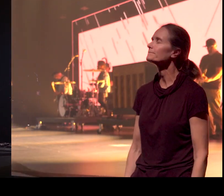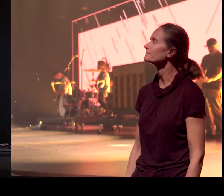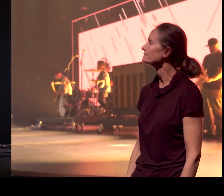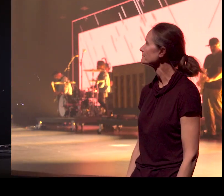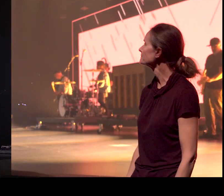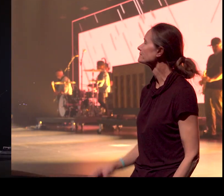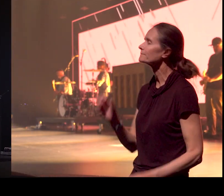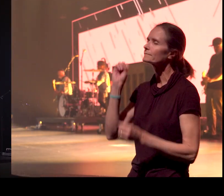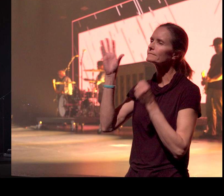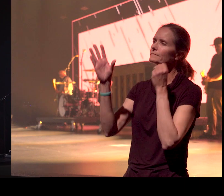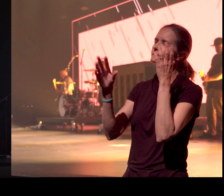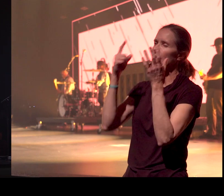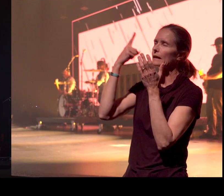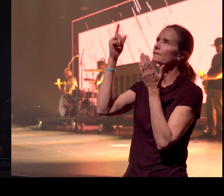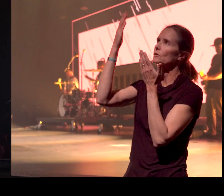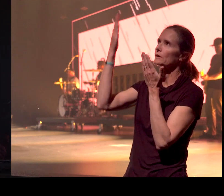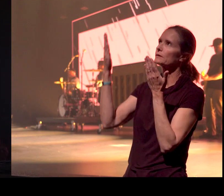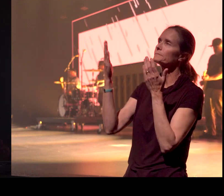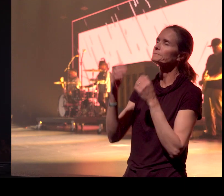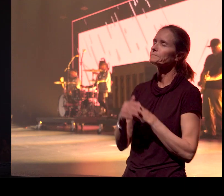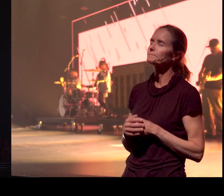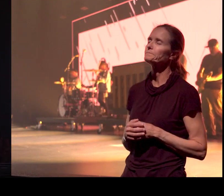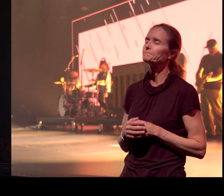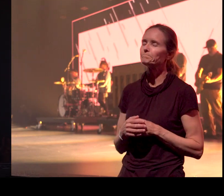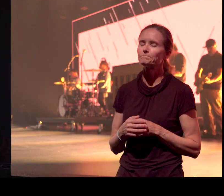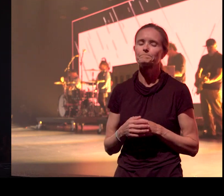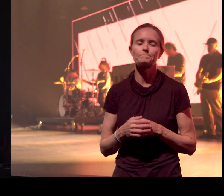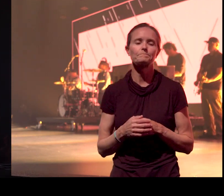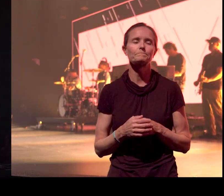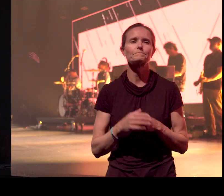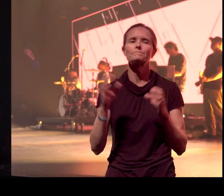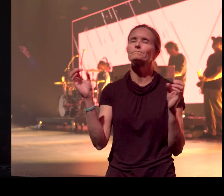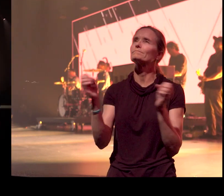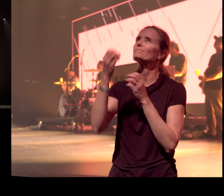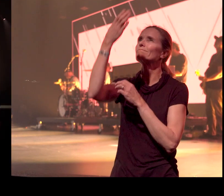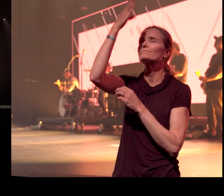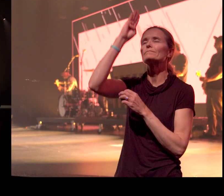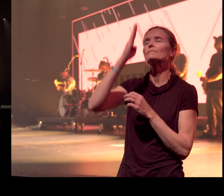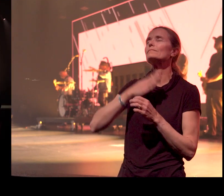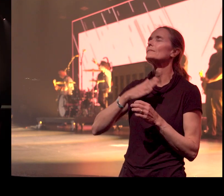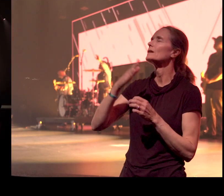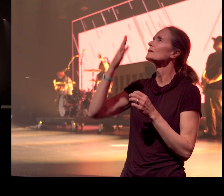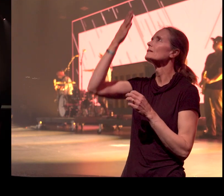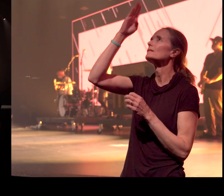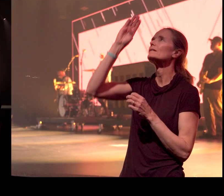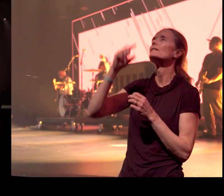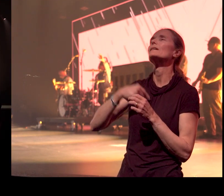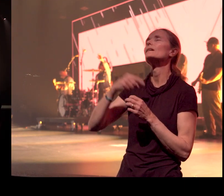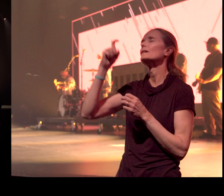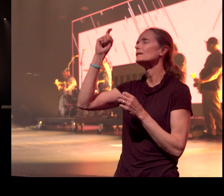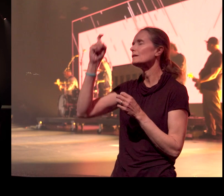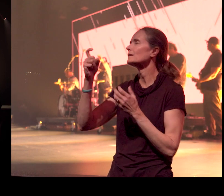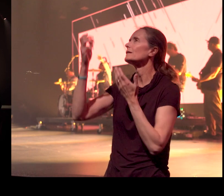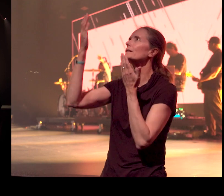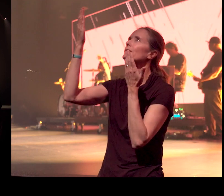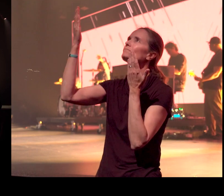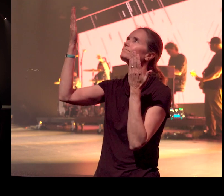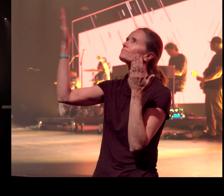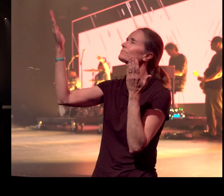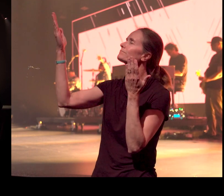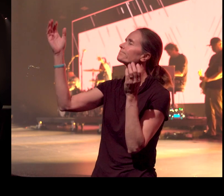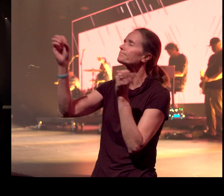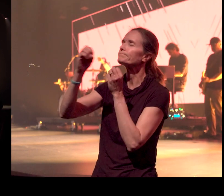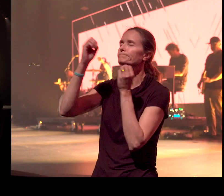do it. Let's sing this out to him. This is our cry. Say, oh God, my God, I need